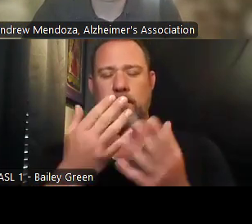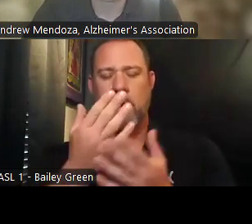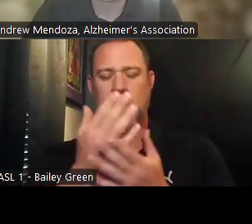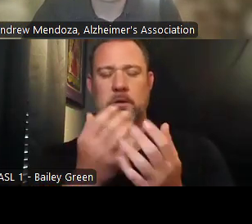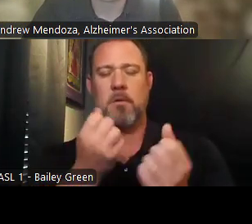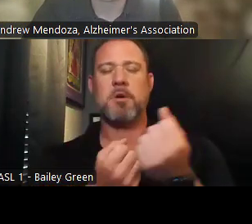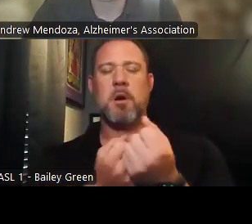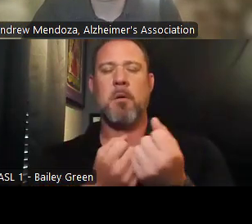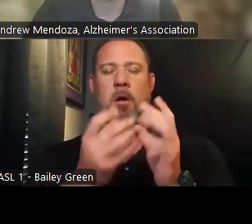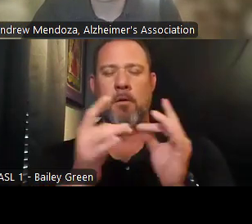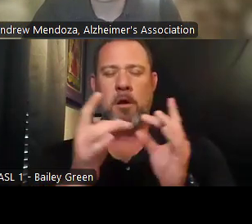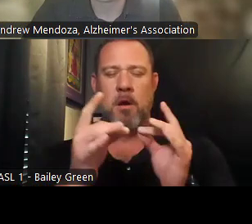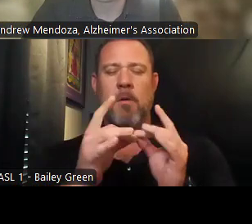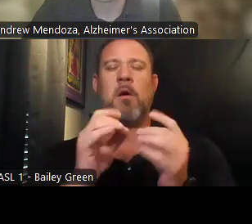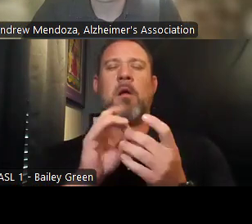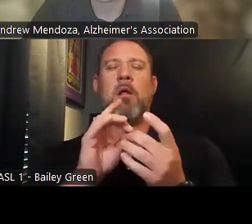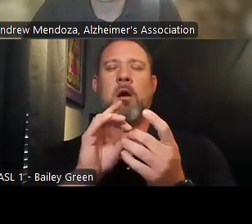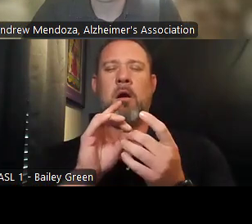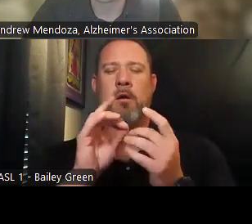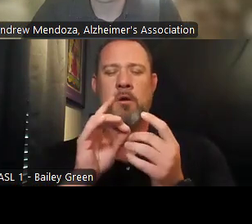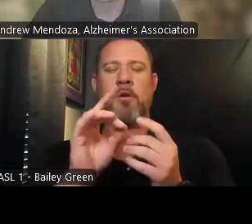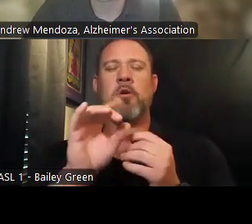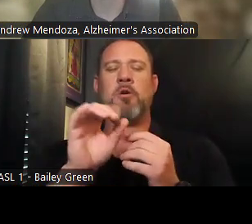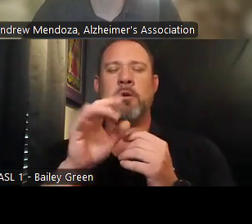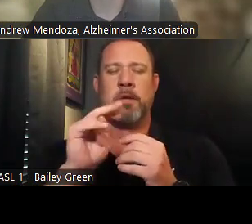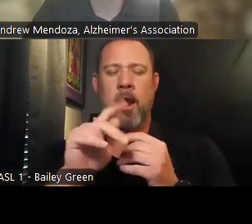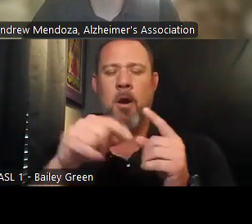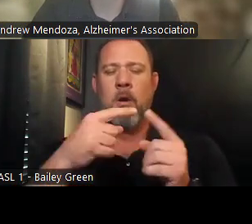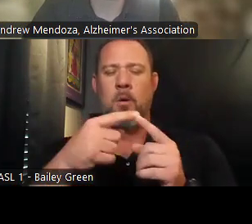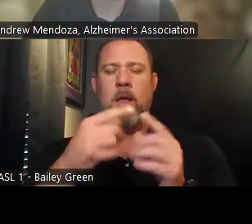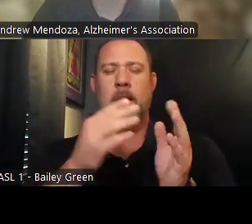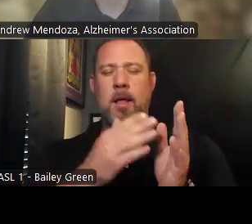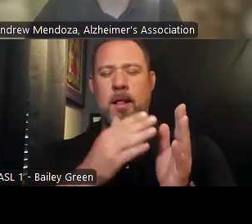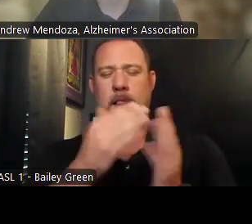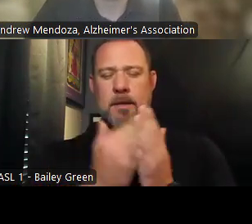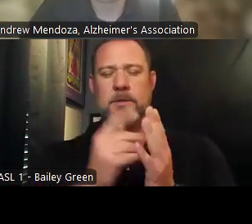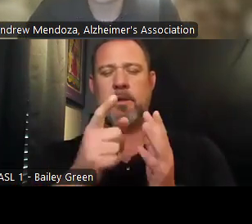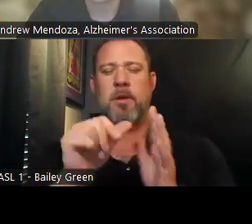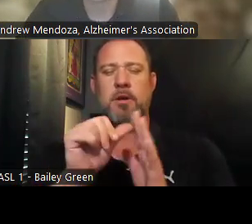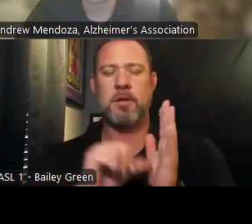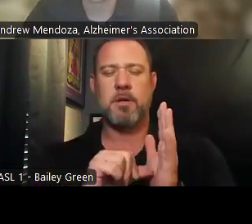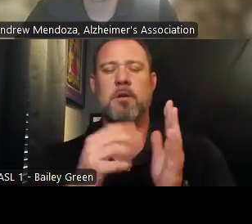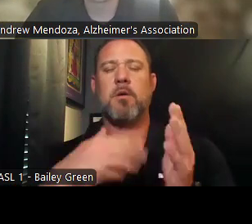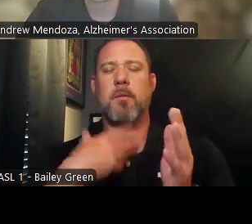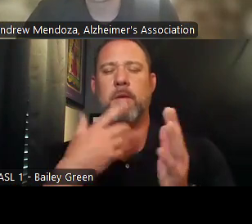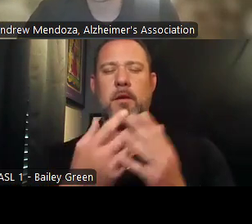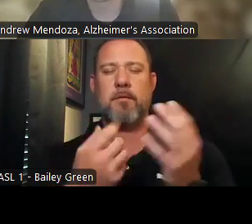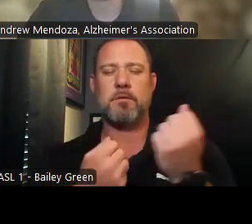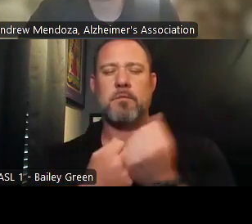supportive commentary and a coalition letter to the Senate subcommittee when they listed it on their agenda. We were very happy to have the support